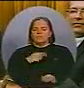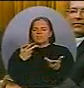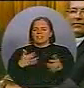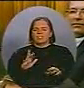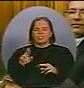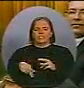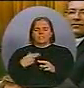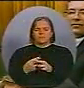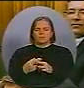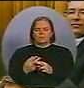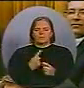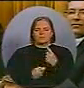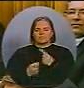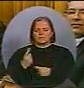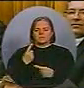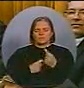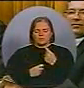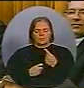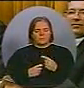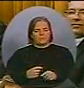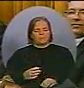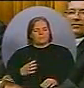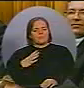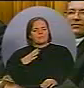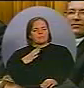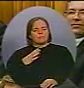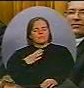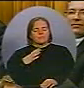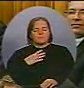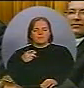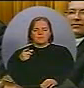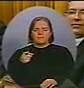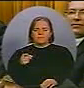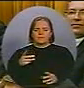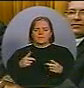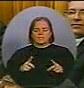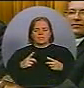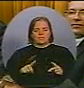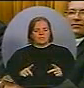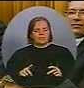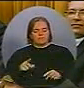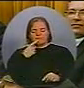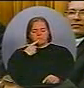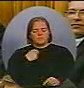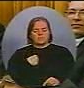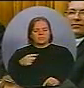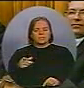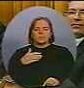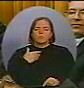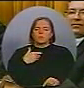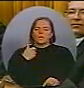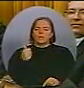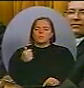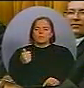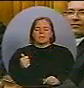answered from the gerrymanderer-in-chief over there is why he and only his NDP colleague have been singled out by